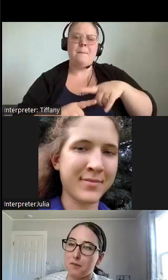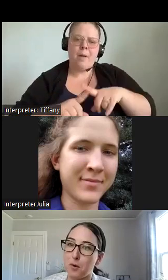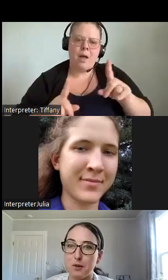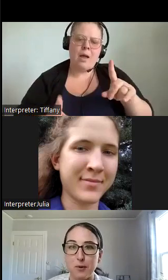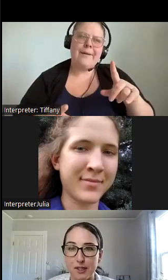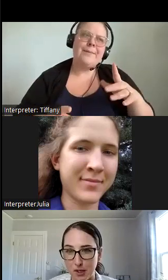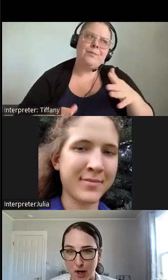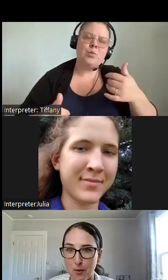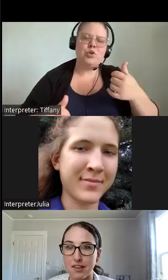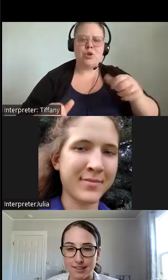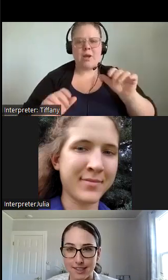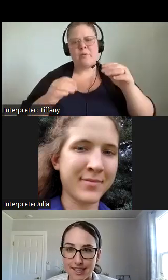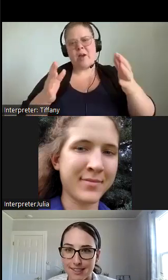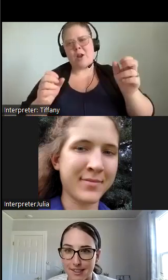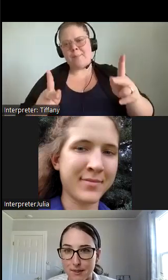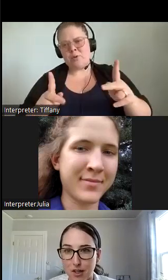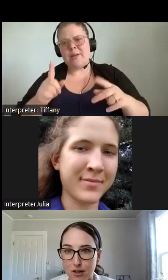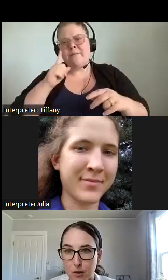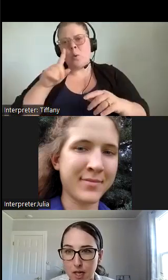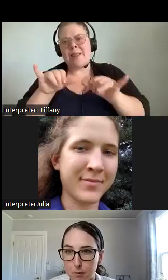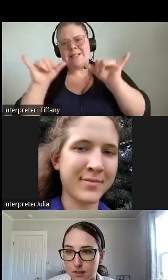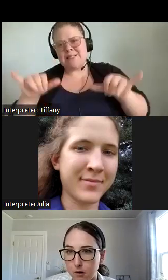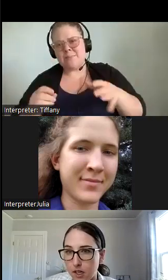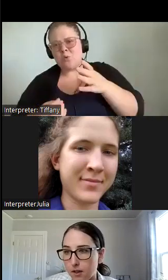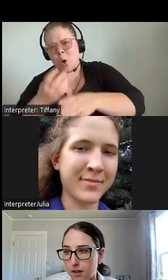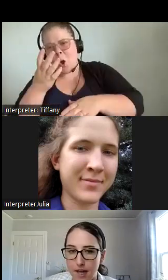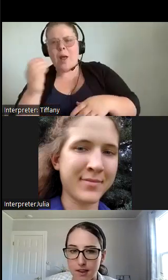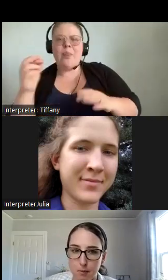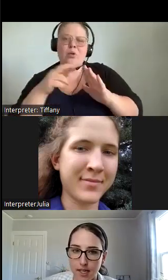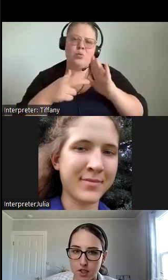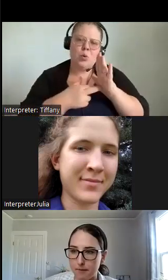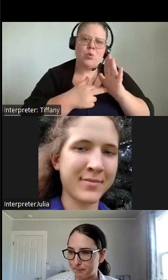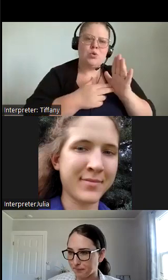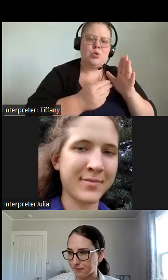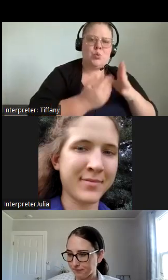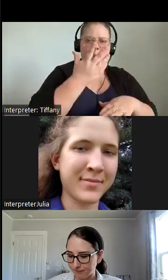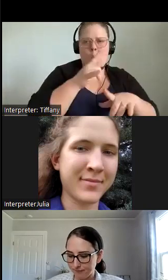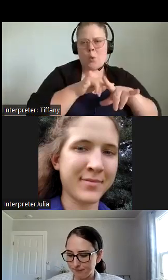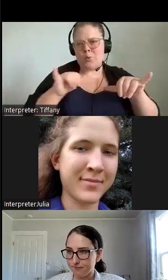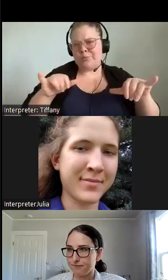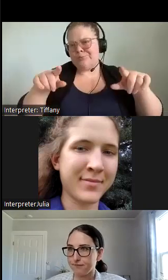room for the rules to grow alongside these systems that are also being built out here at the BHA.